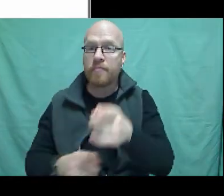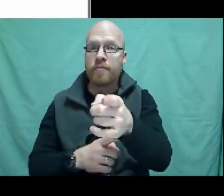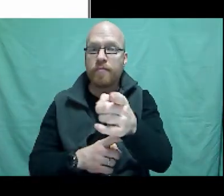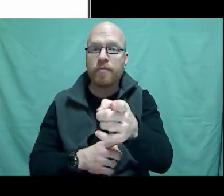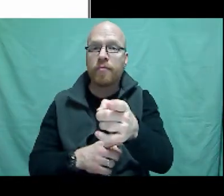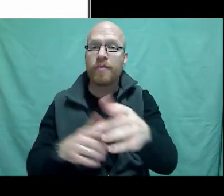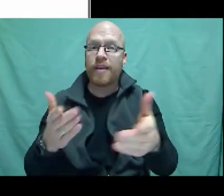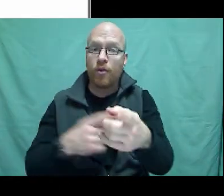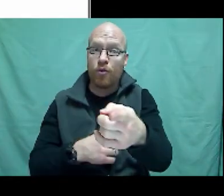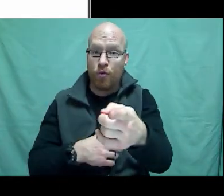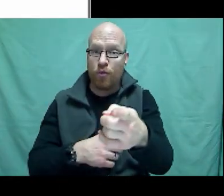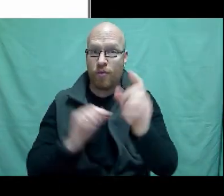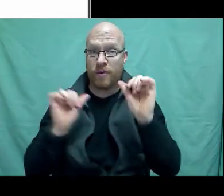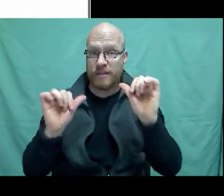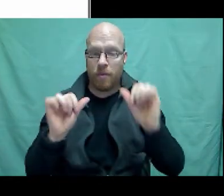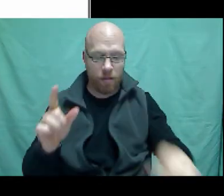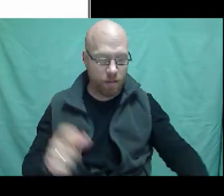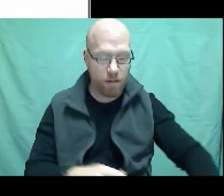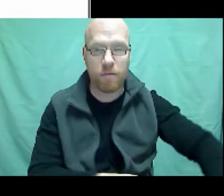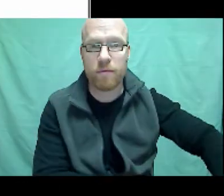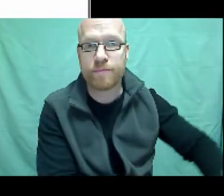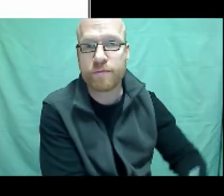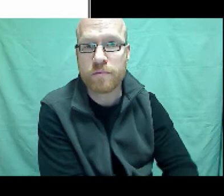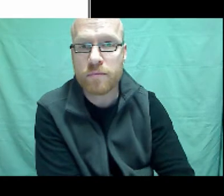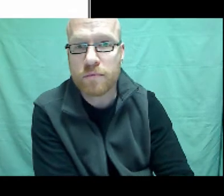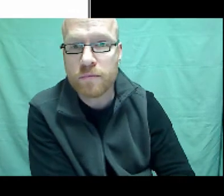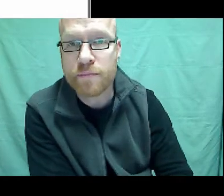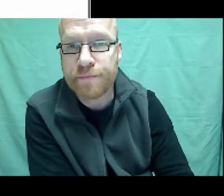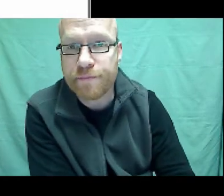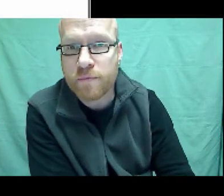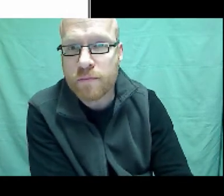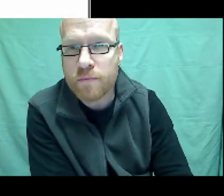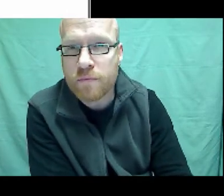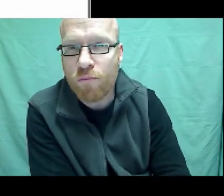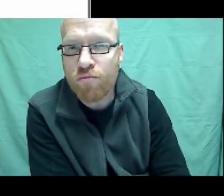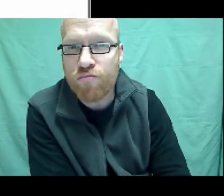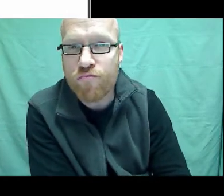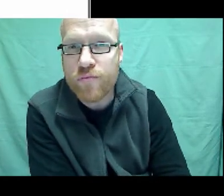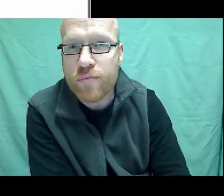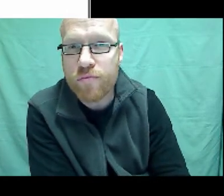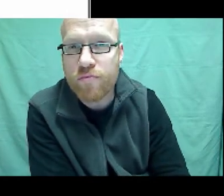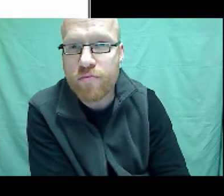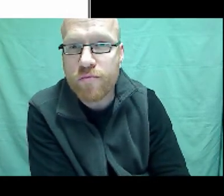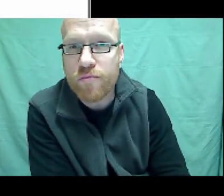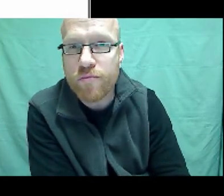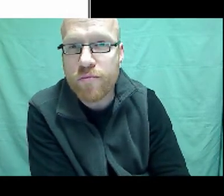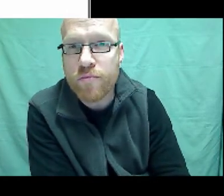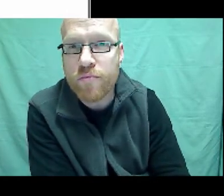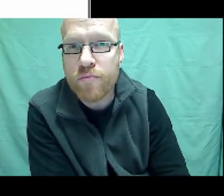positive m. Okay, so now for this example right here,